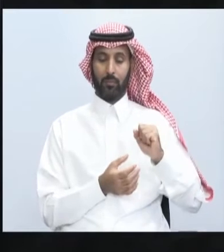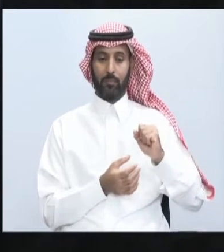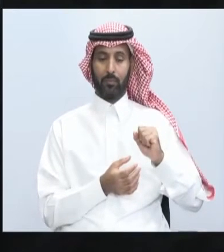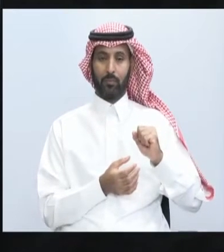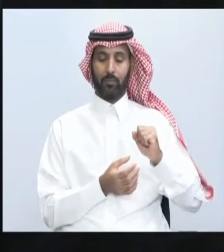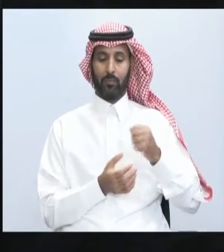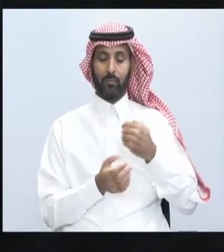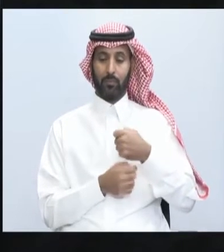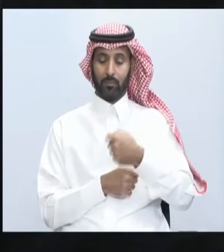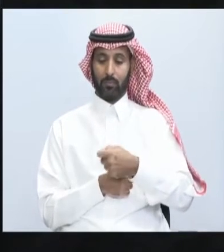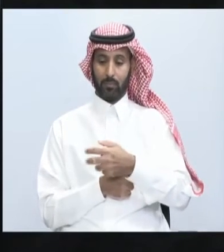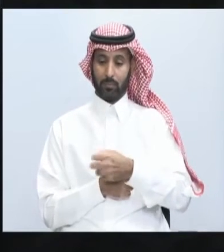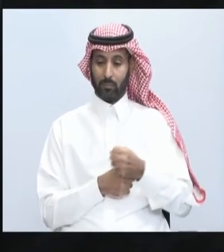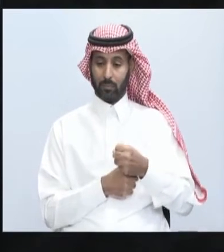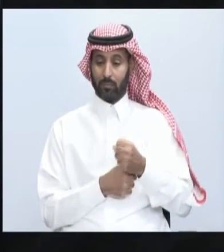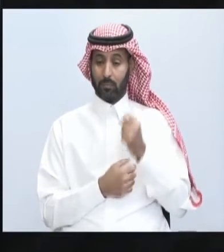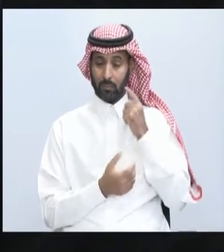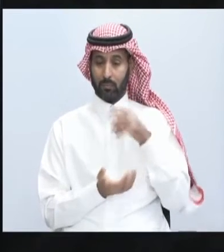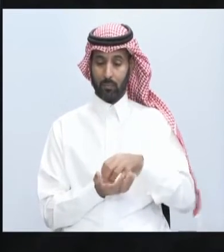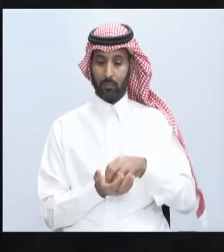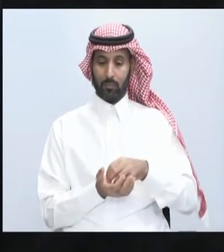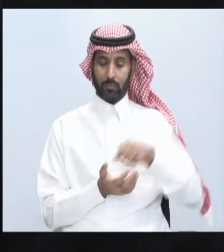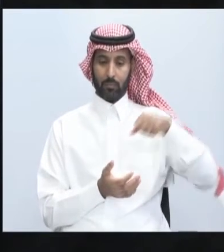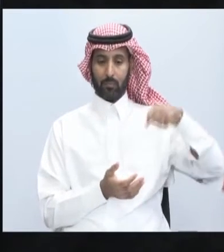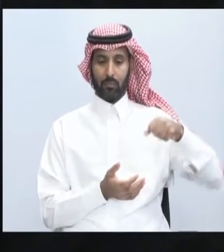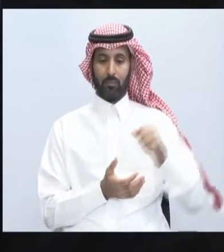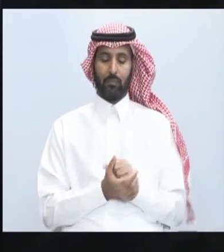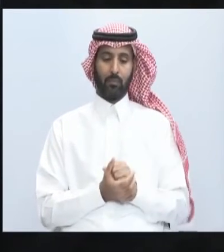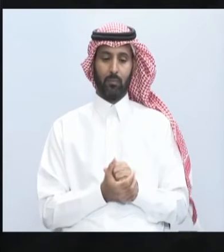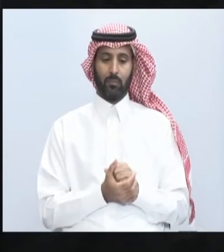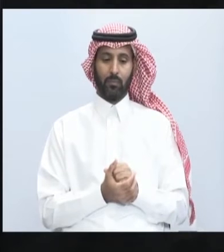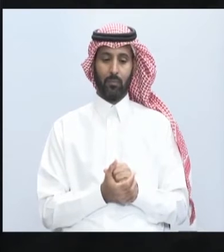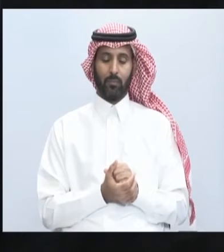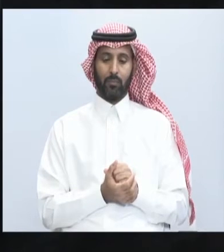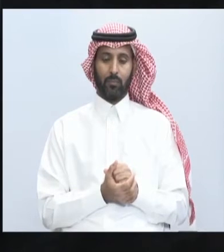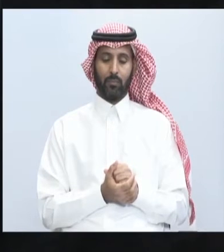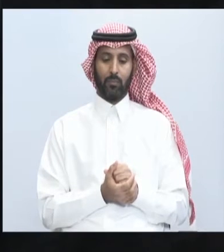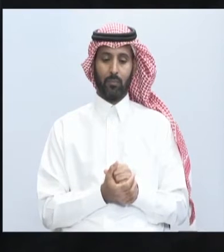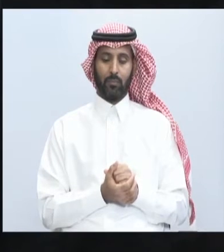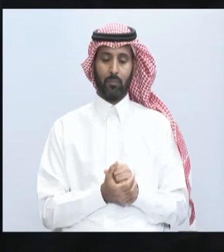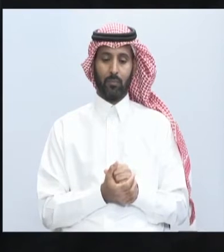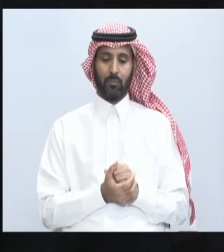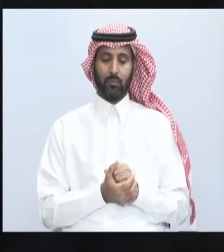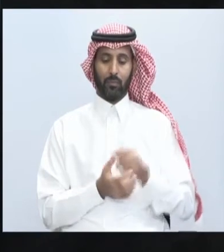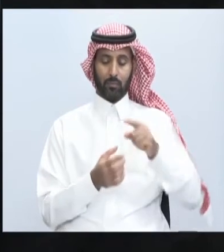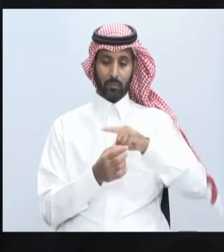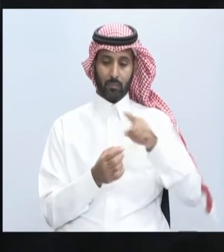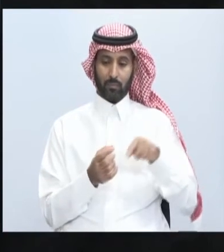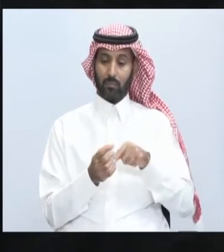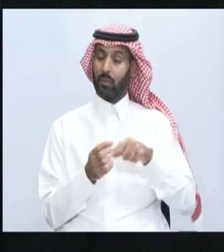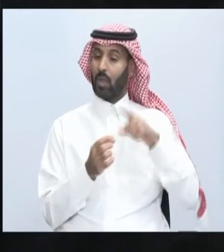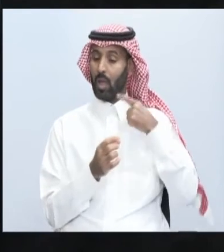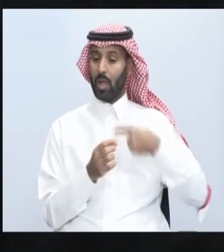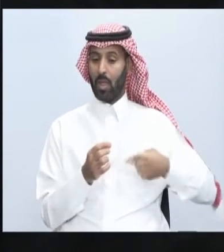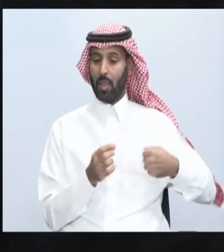things that you buy from this gift shop. And also that you'll see a logo or